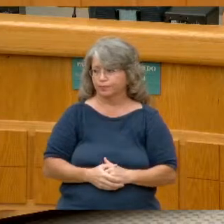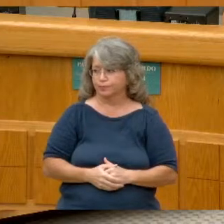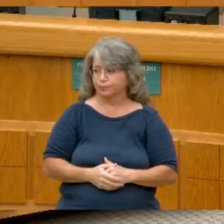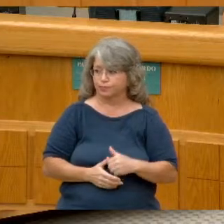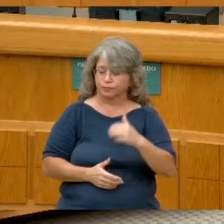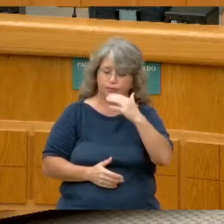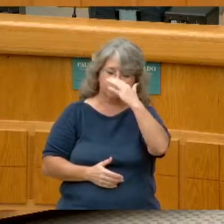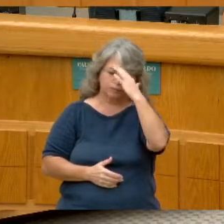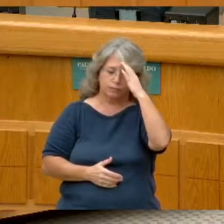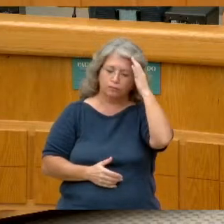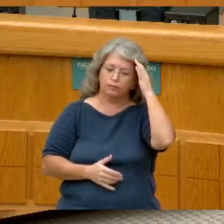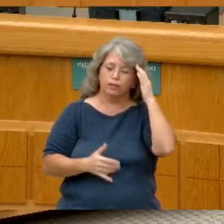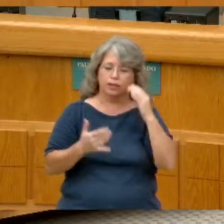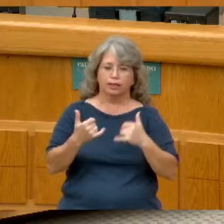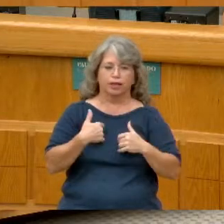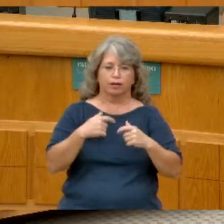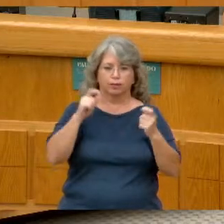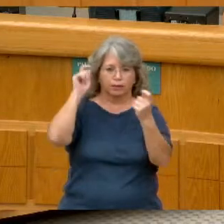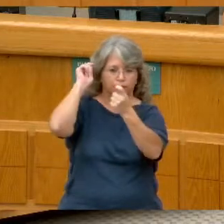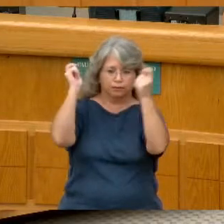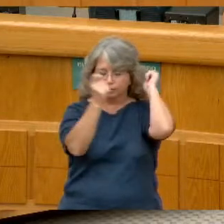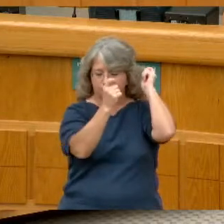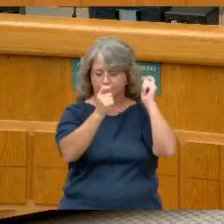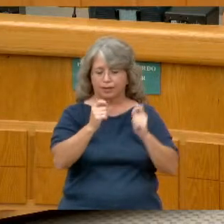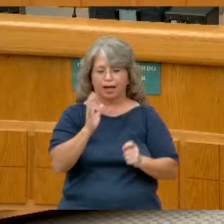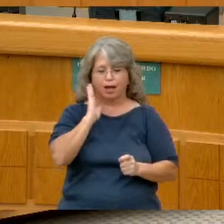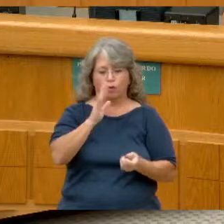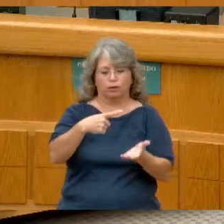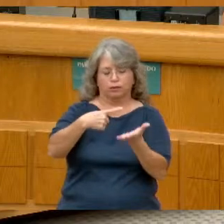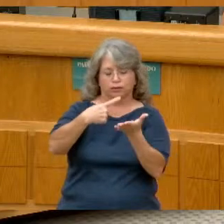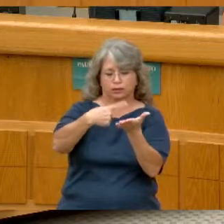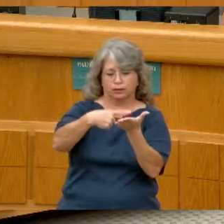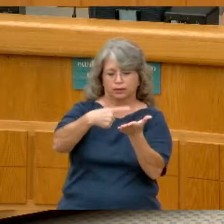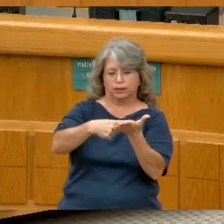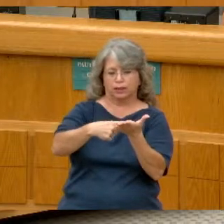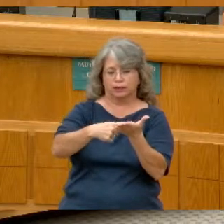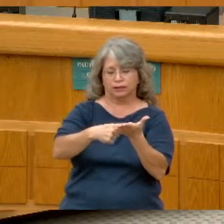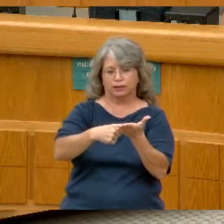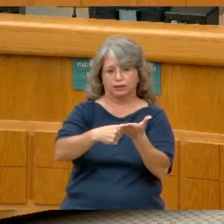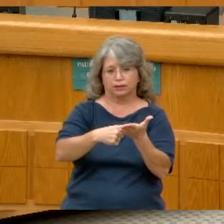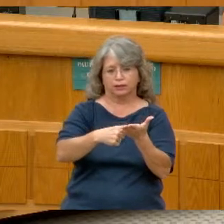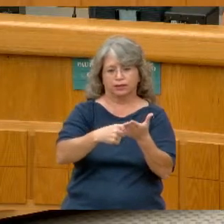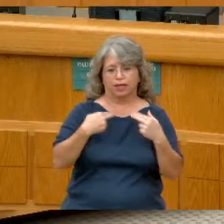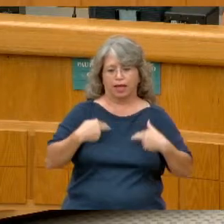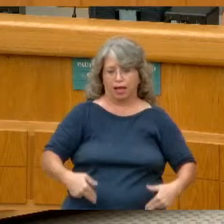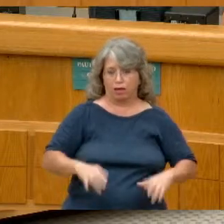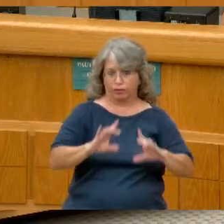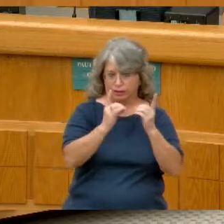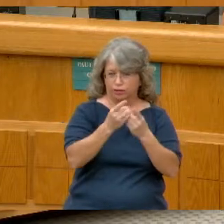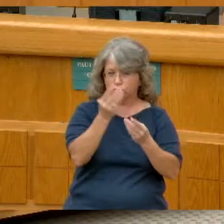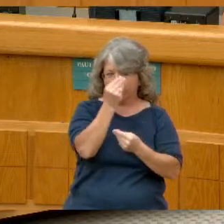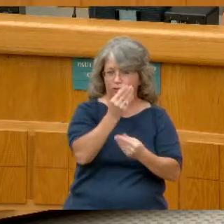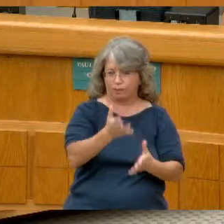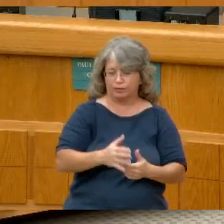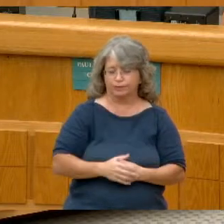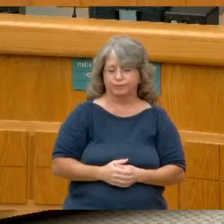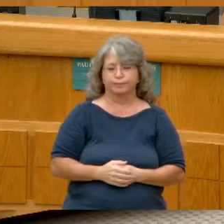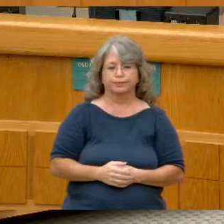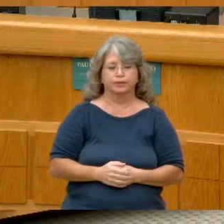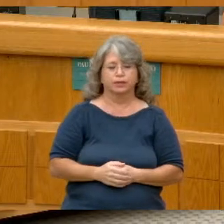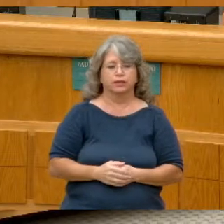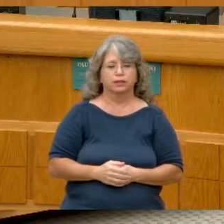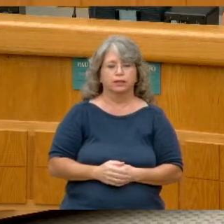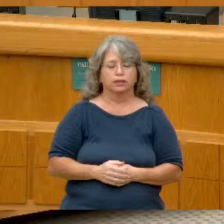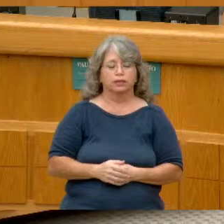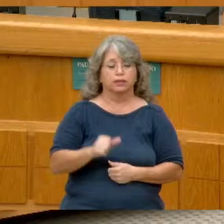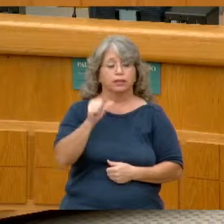I'm going to turn hats for just a second, and I'm going to talk to you about the health district. So yesterday at the health district, we held